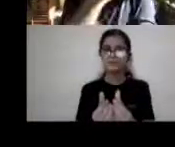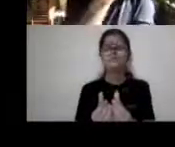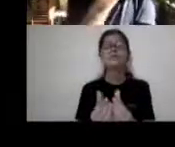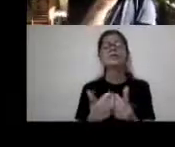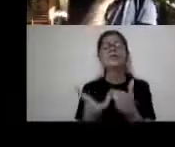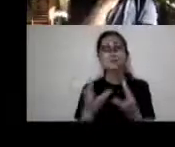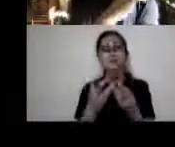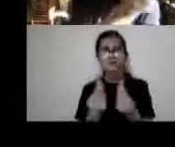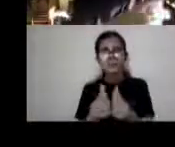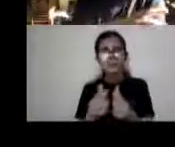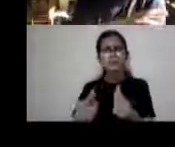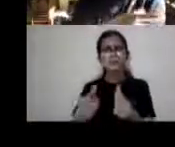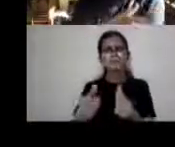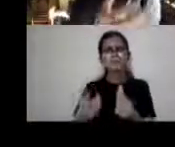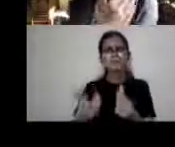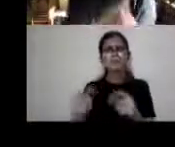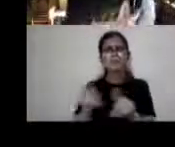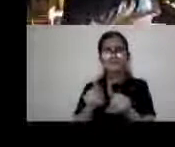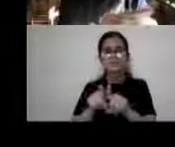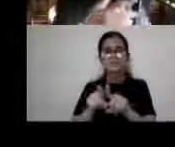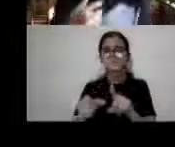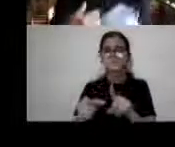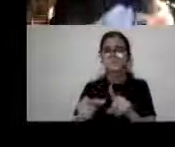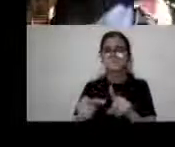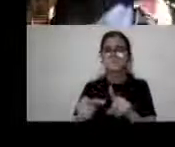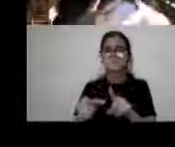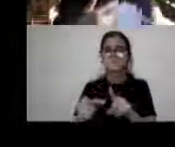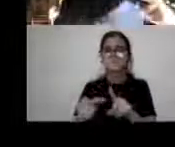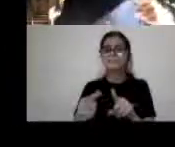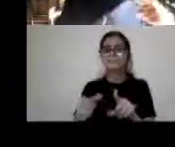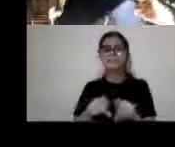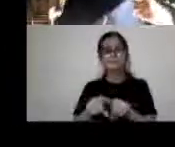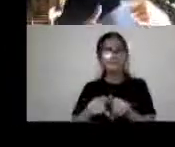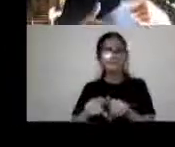that we were coming up with is to come up with like a